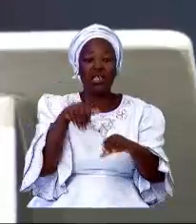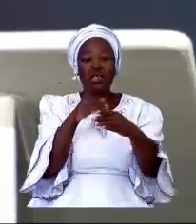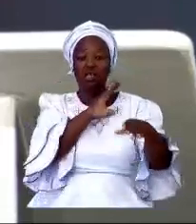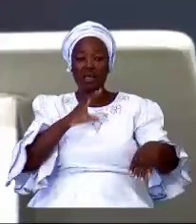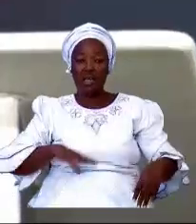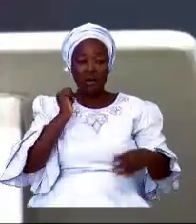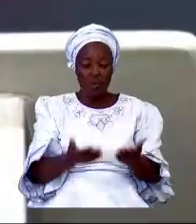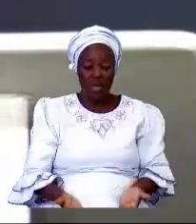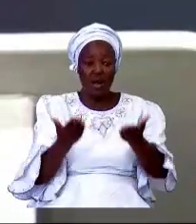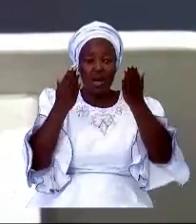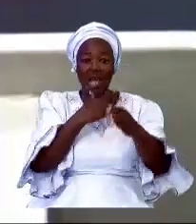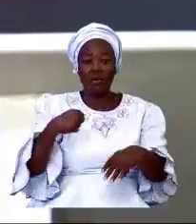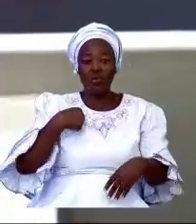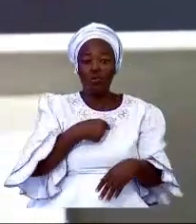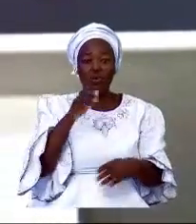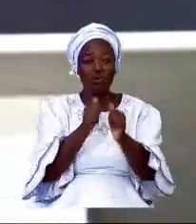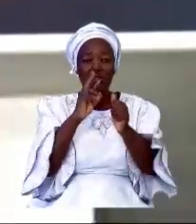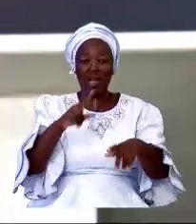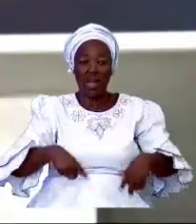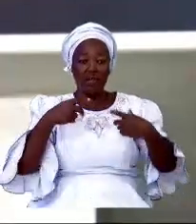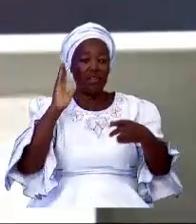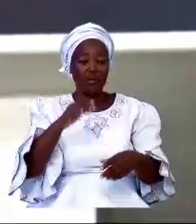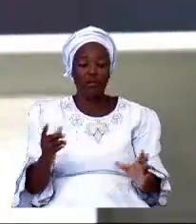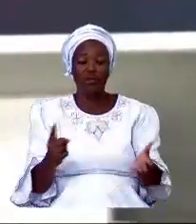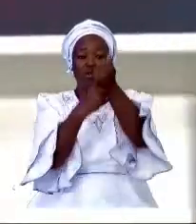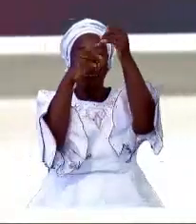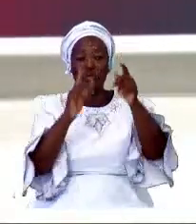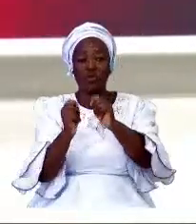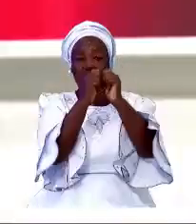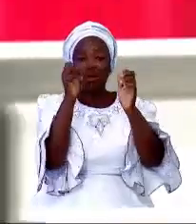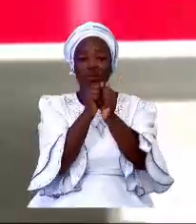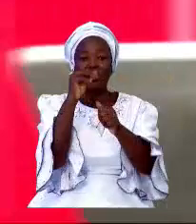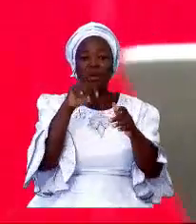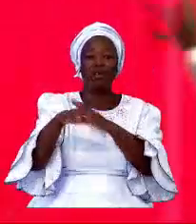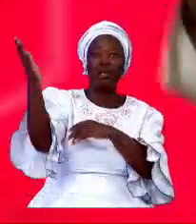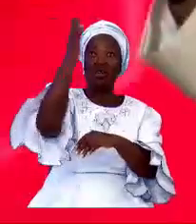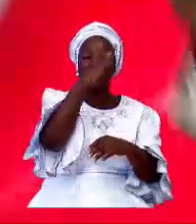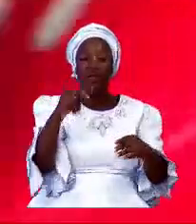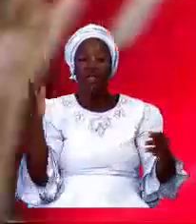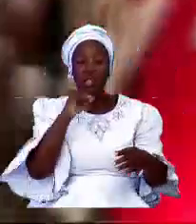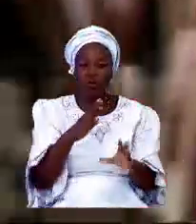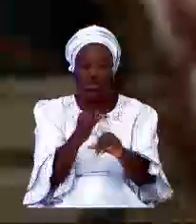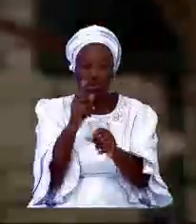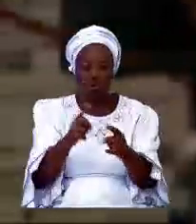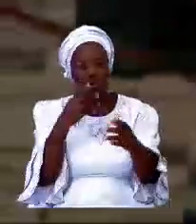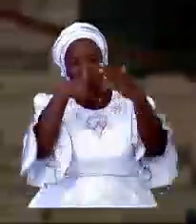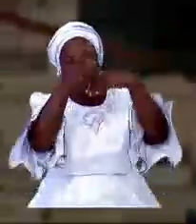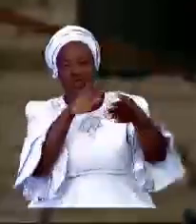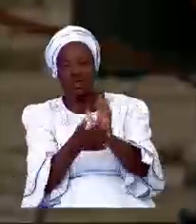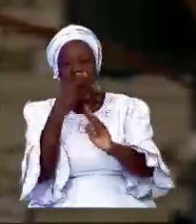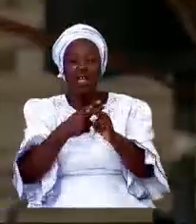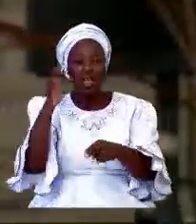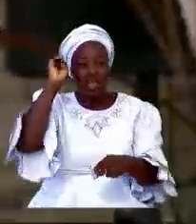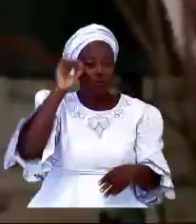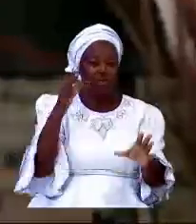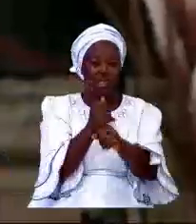trumpet shall sound, and the dead in Christ shall rise, and we which are alive shall be caught up together with them in